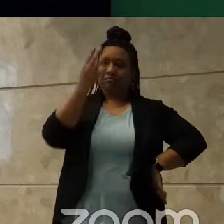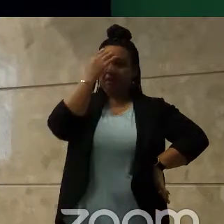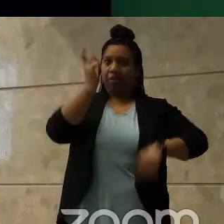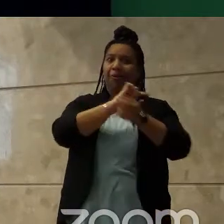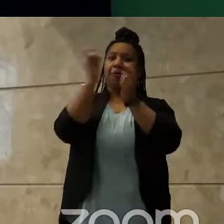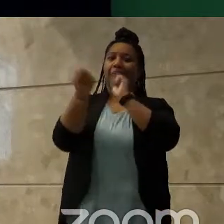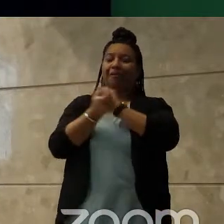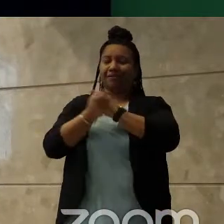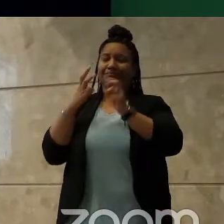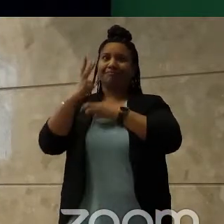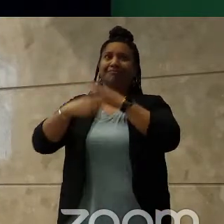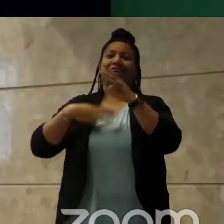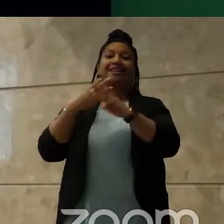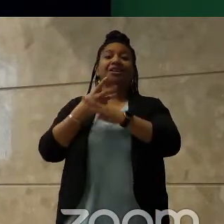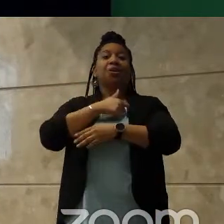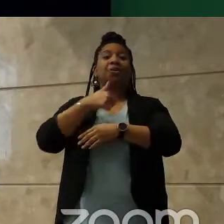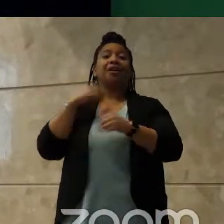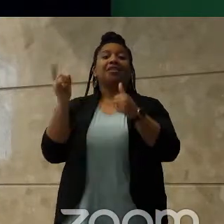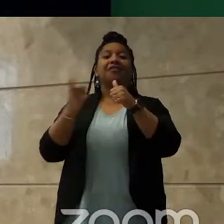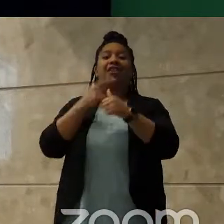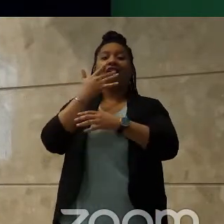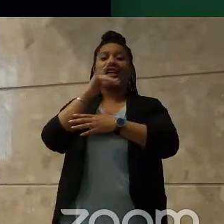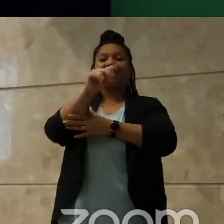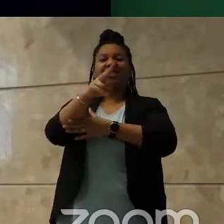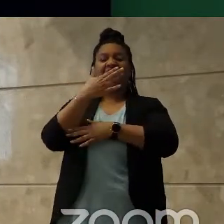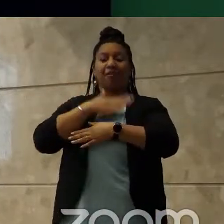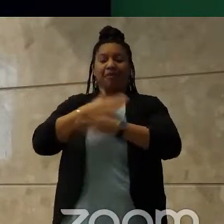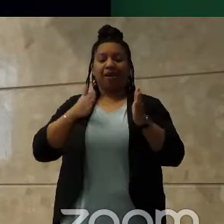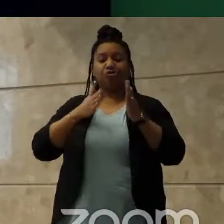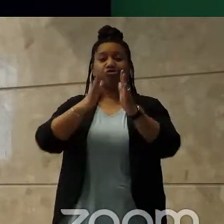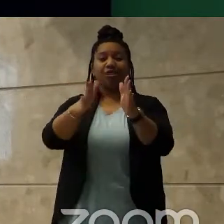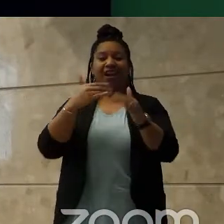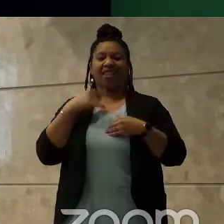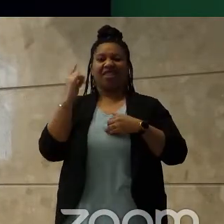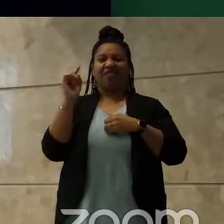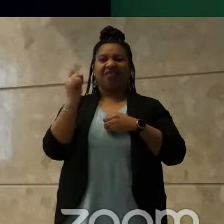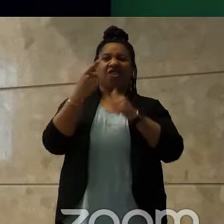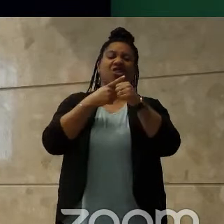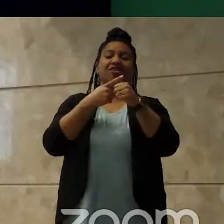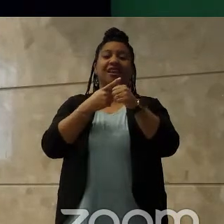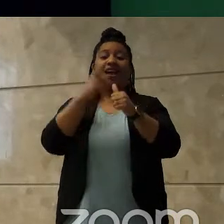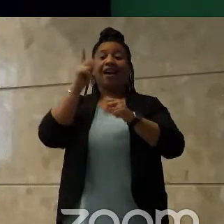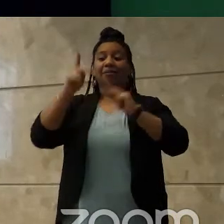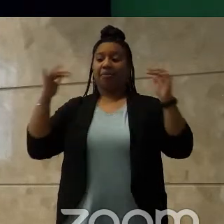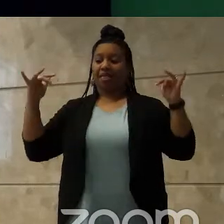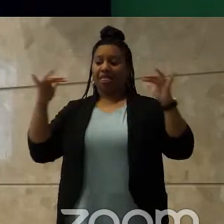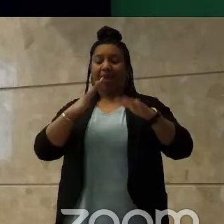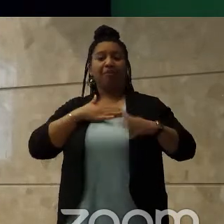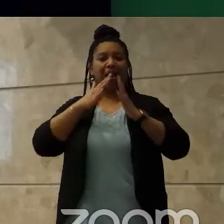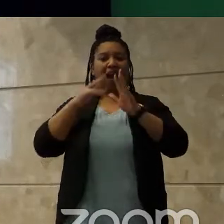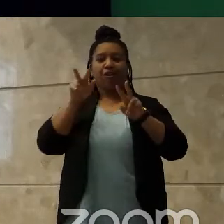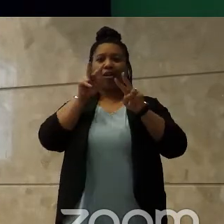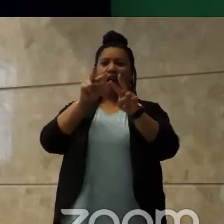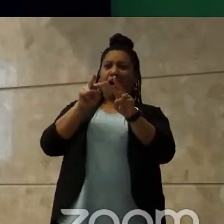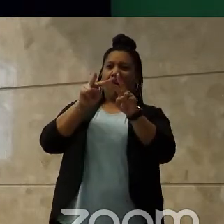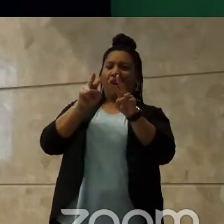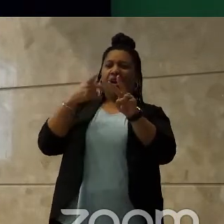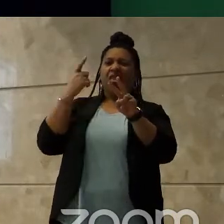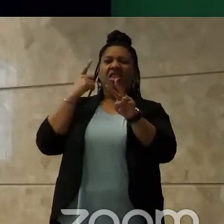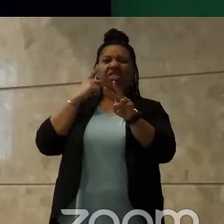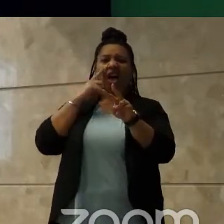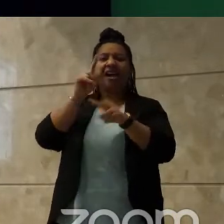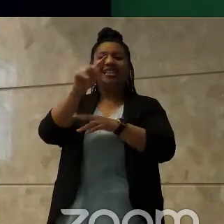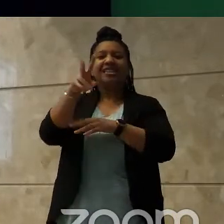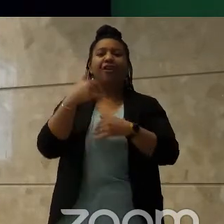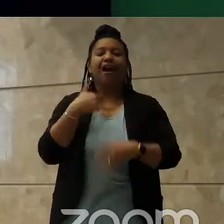come. We got the first color TV on our street, and everybody came to look at it, And people really thought it meant a TV where you